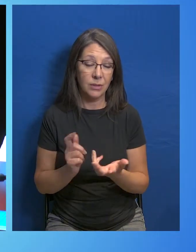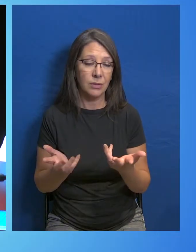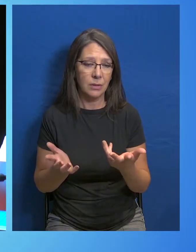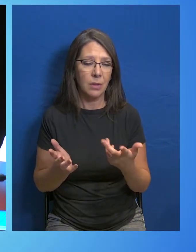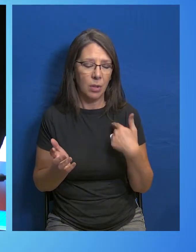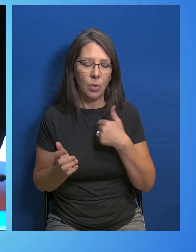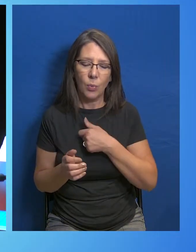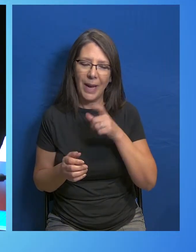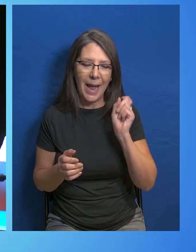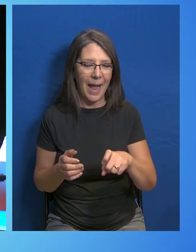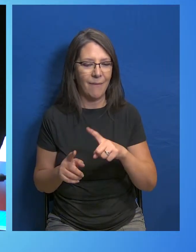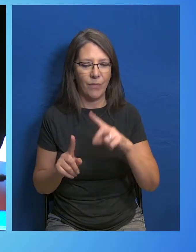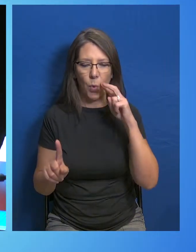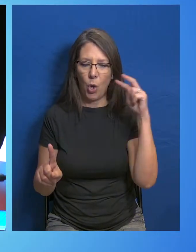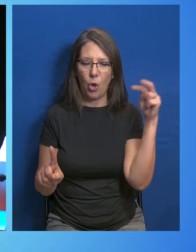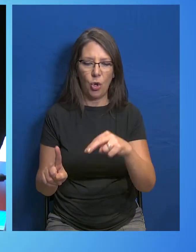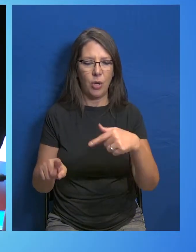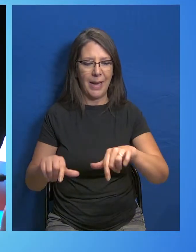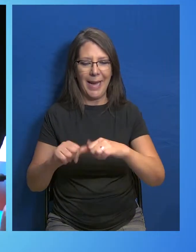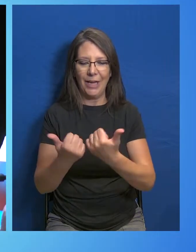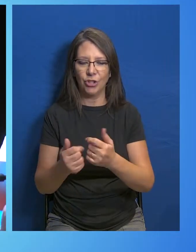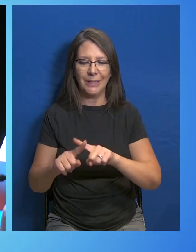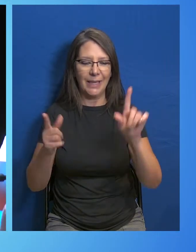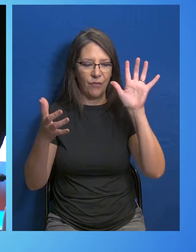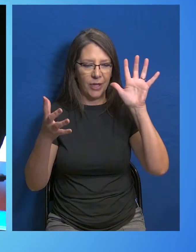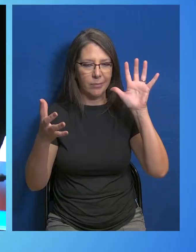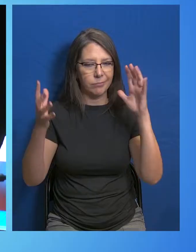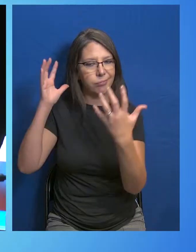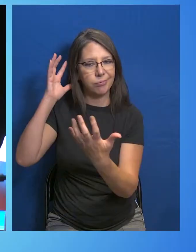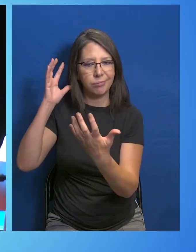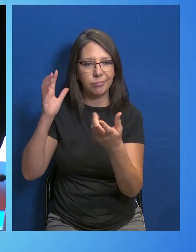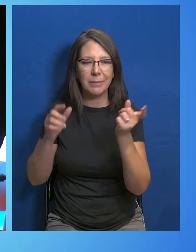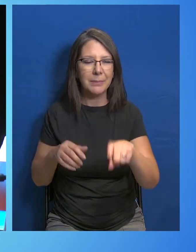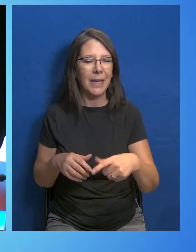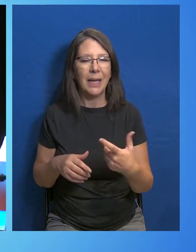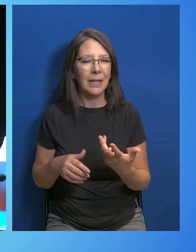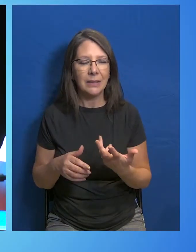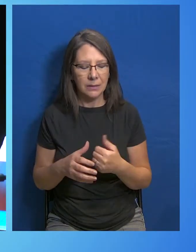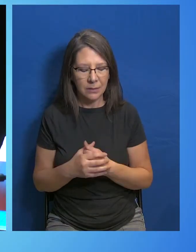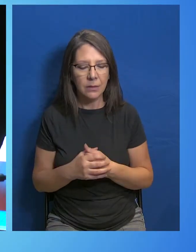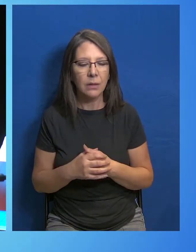at the agency differently and be able to focus on our students all at the same time.